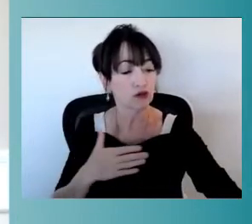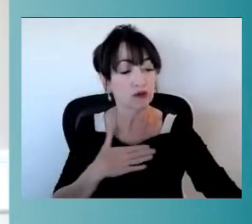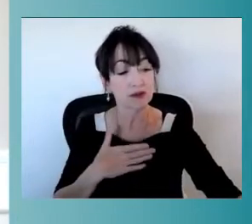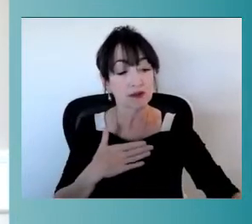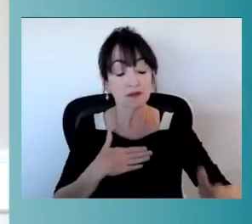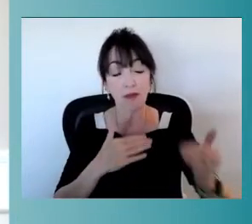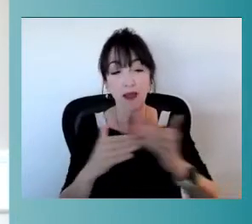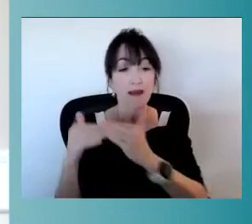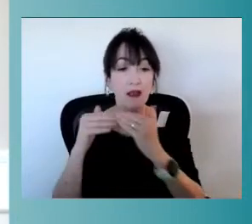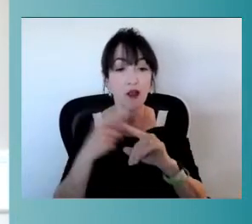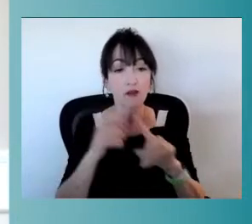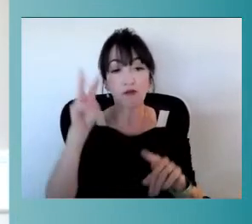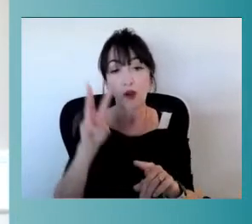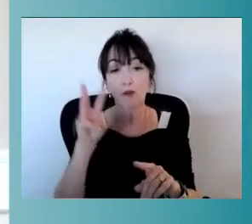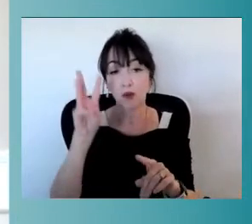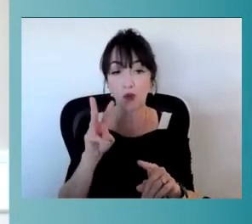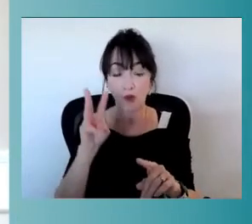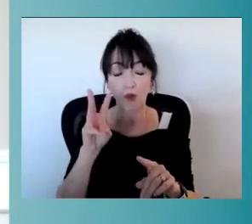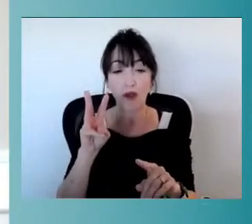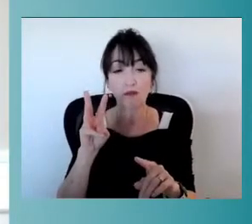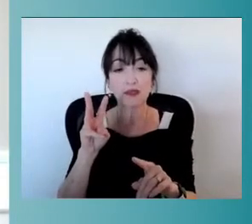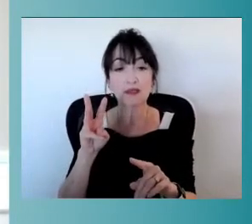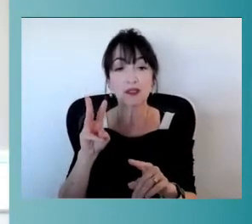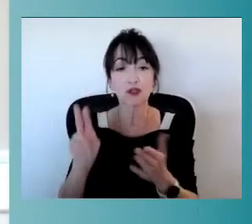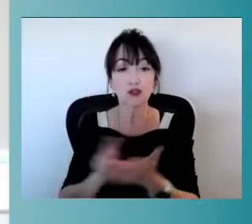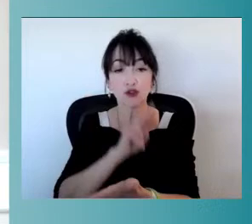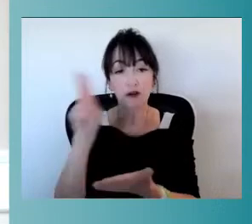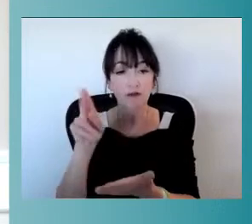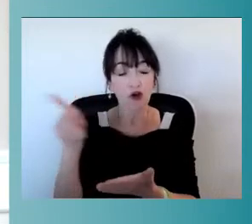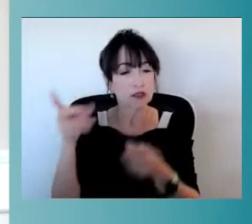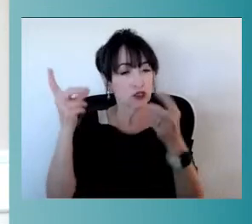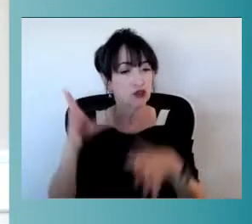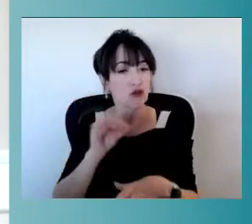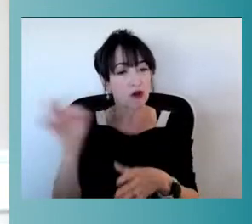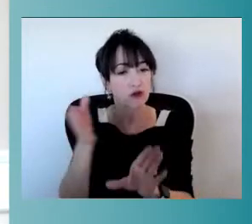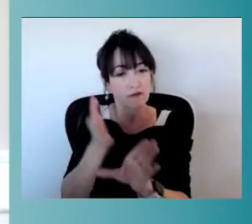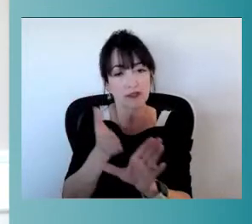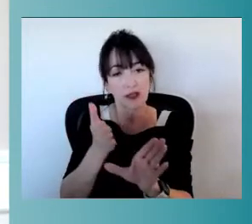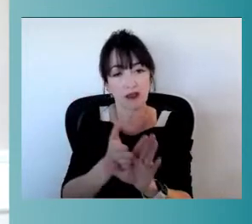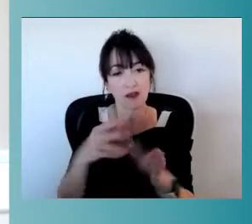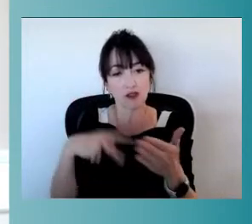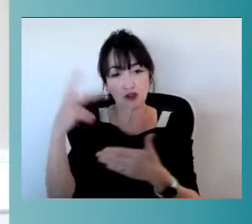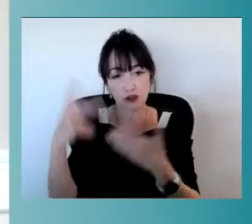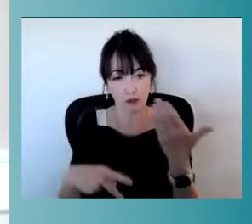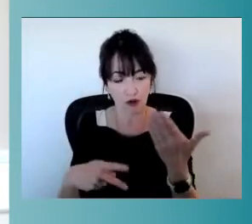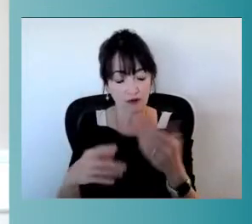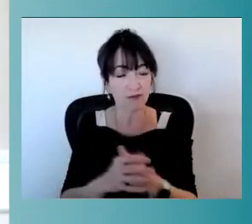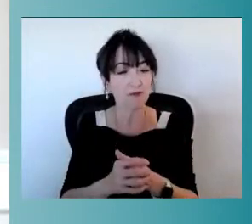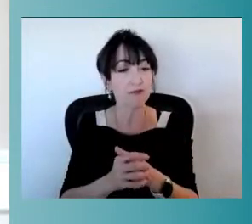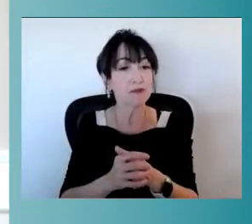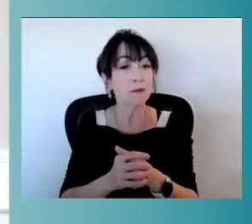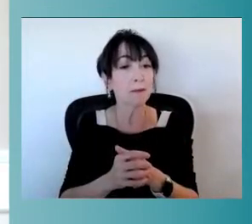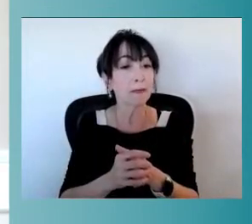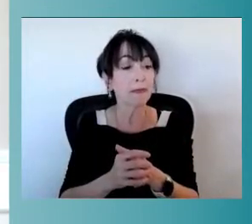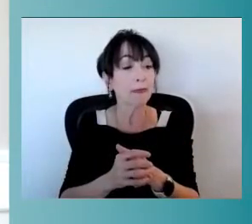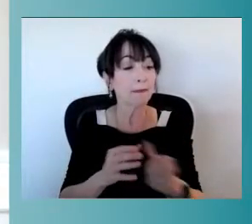University, Dr. Deb Berkey, Director of Psychology Programs for our Center of Prevention Science,